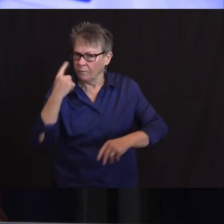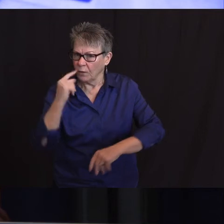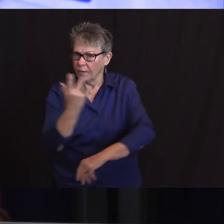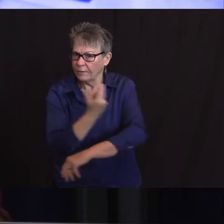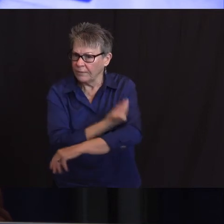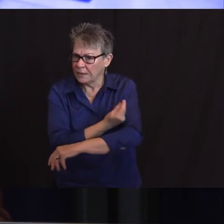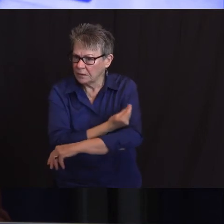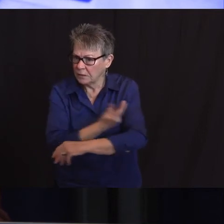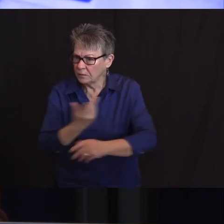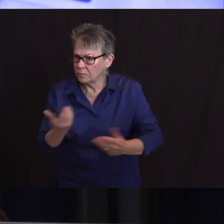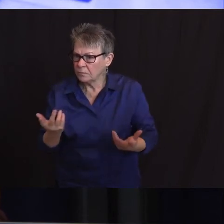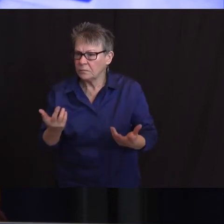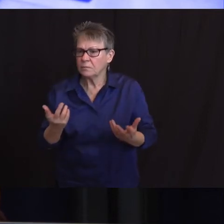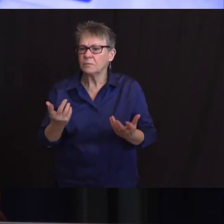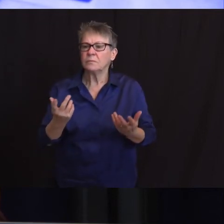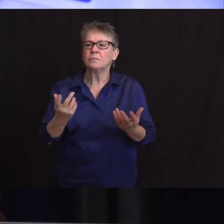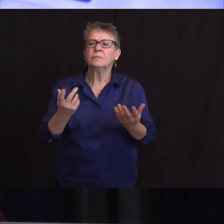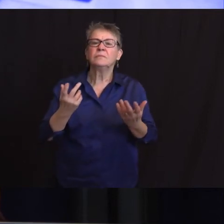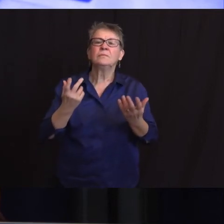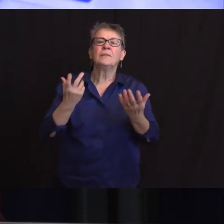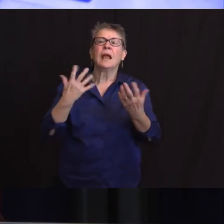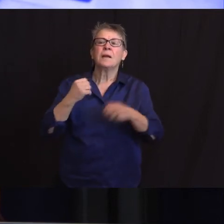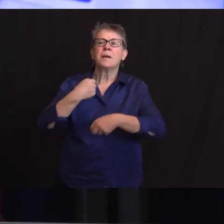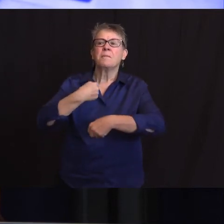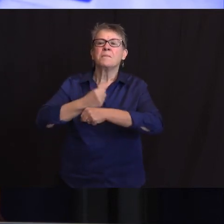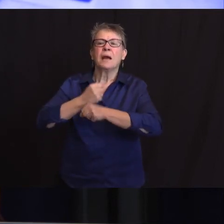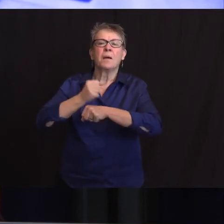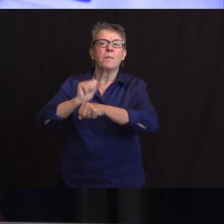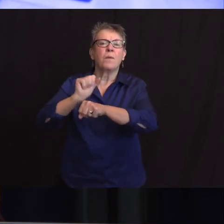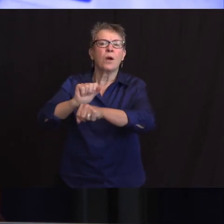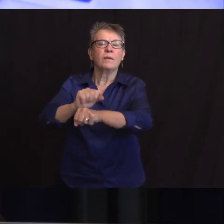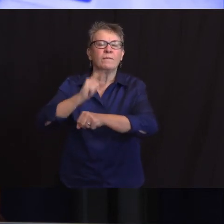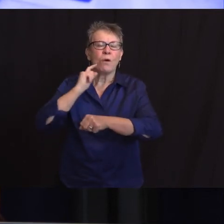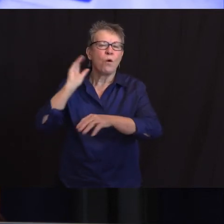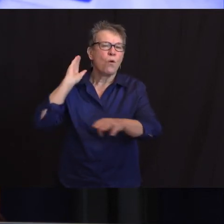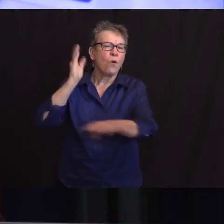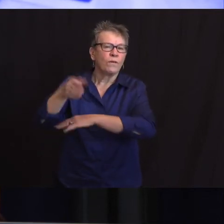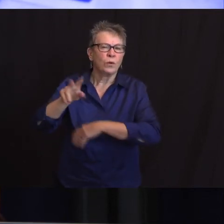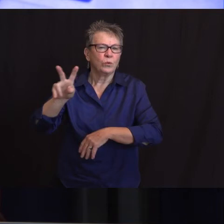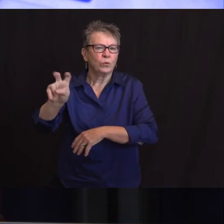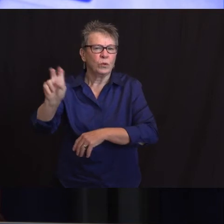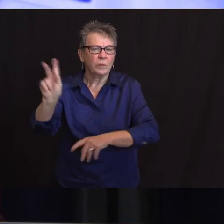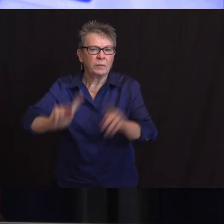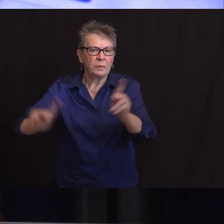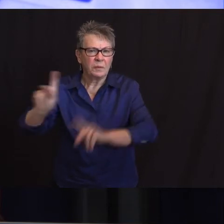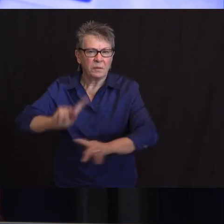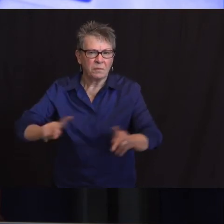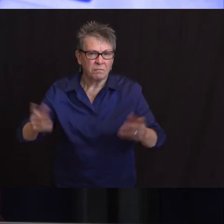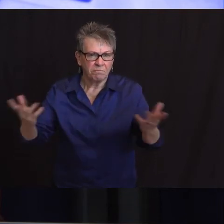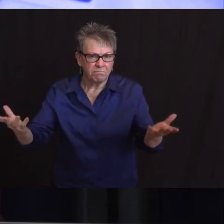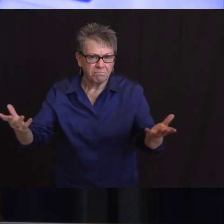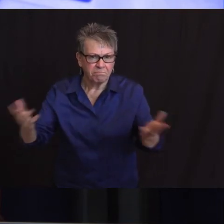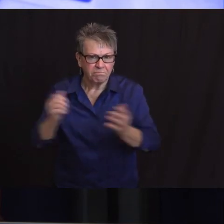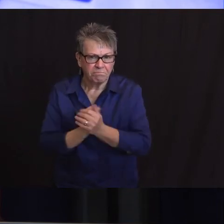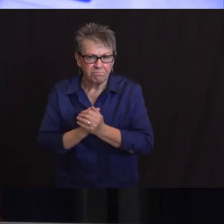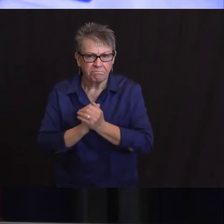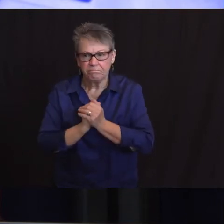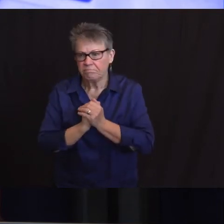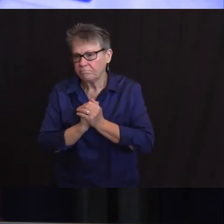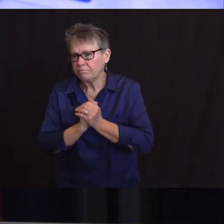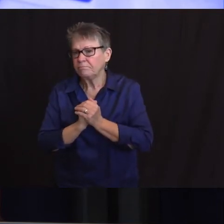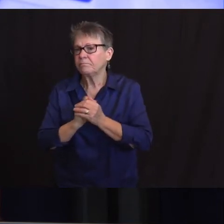the vaccine. So today, I want to share with you some of the frequently asked questions the department has been